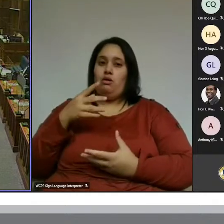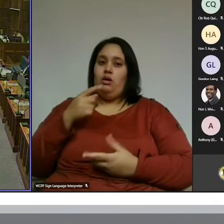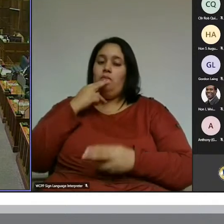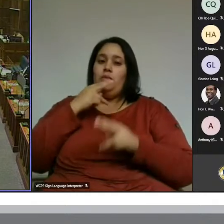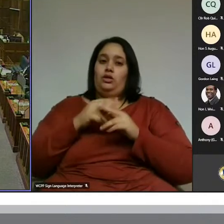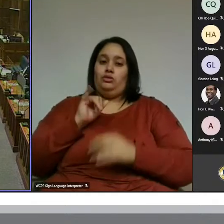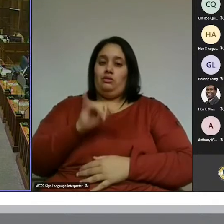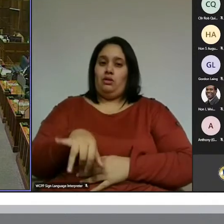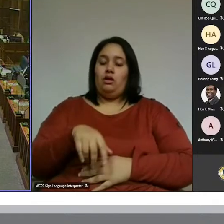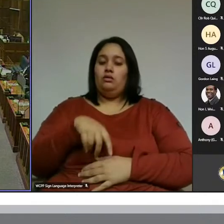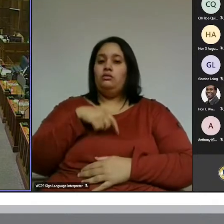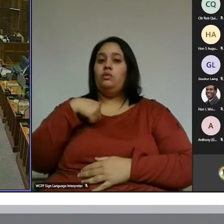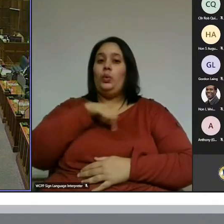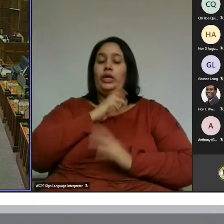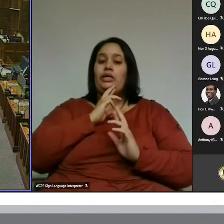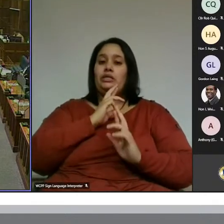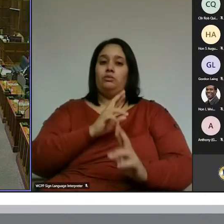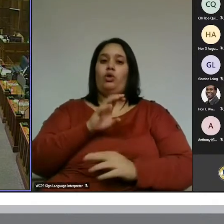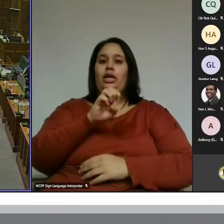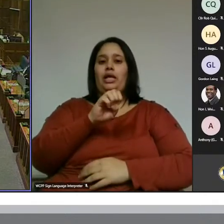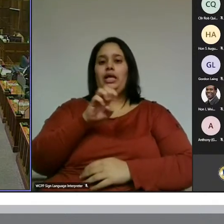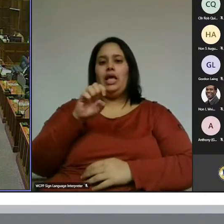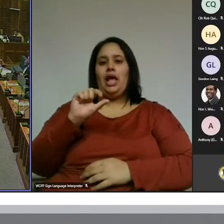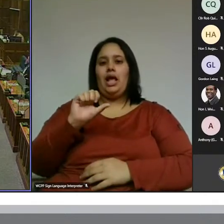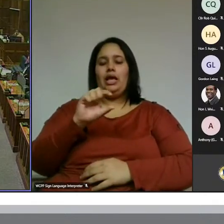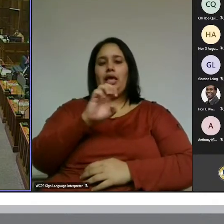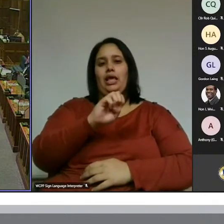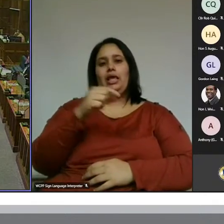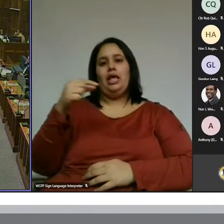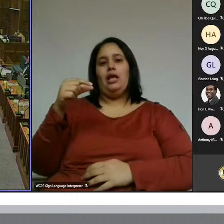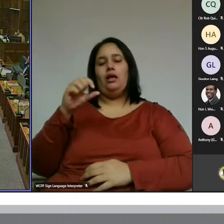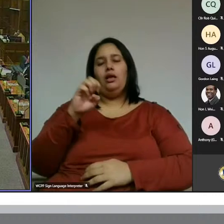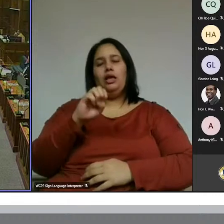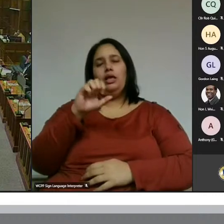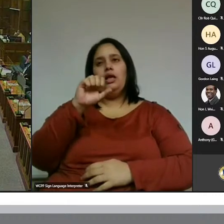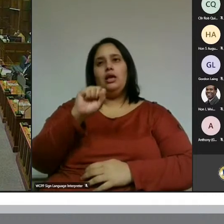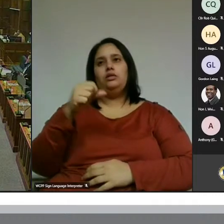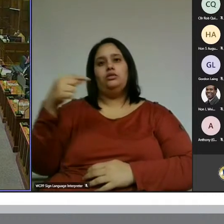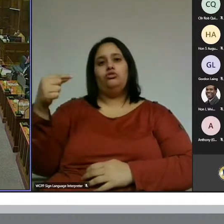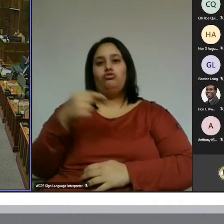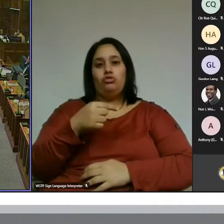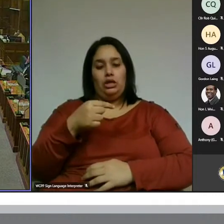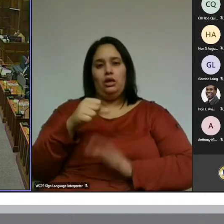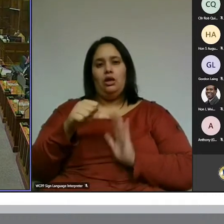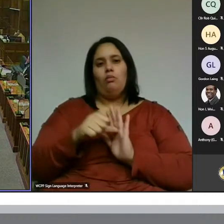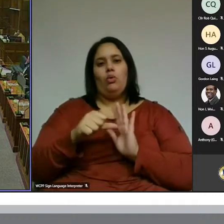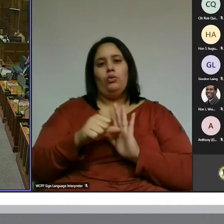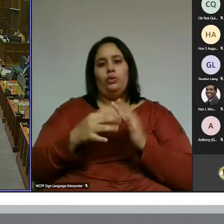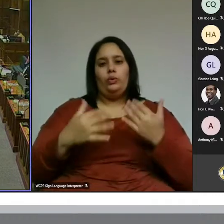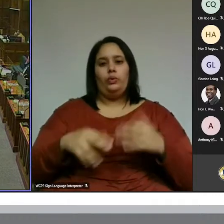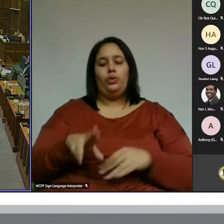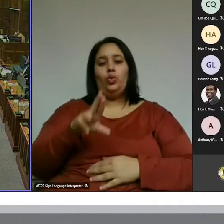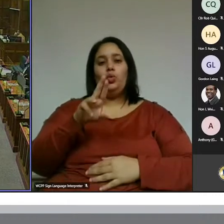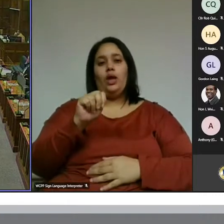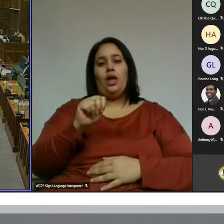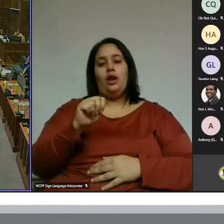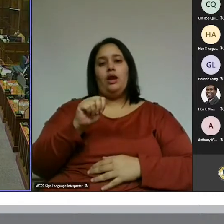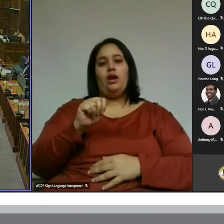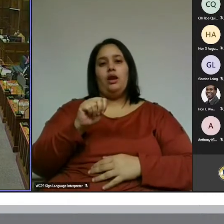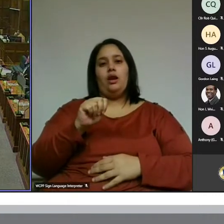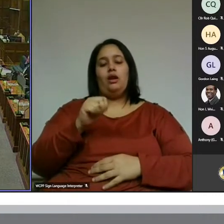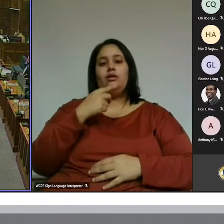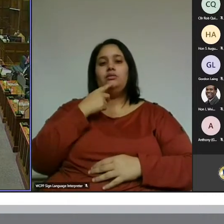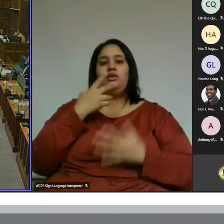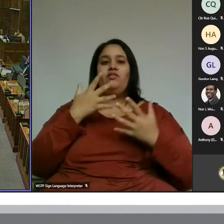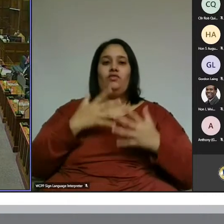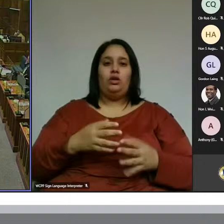Our response to what we call the ESG goals is important. The United Nations addresses many